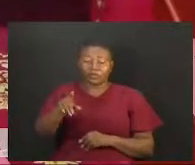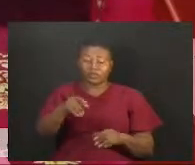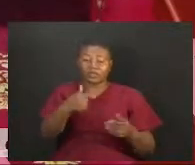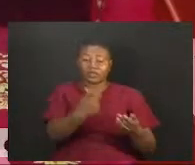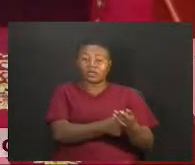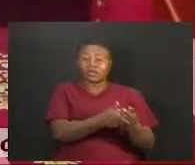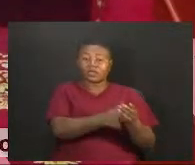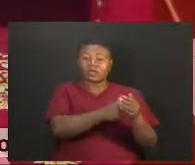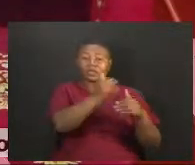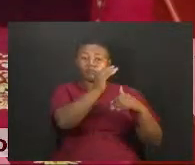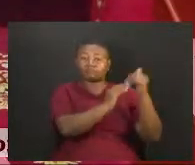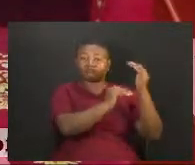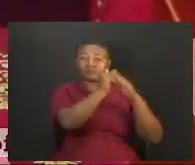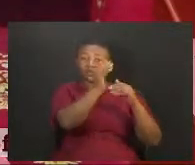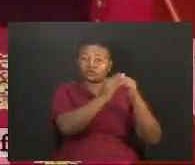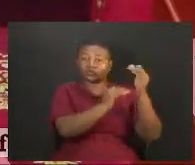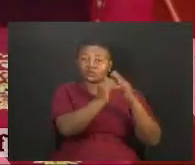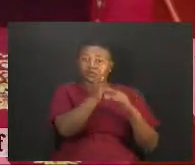Fund